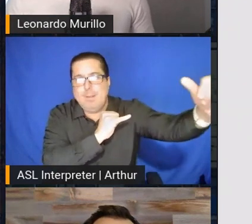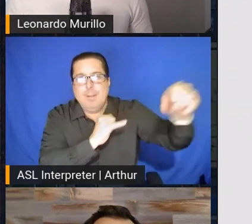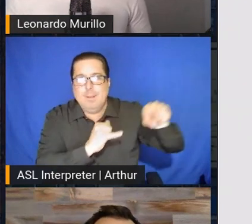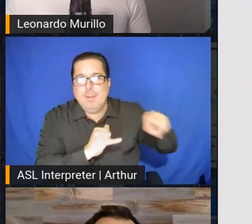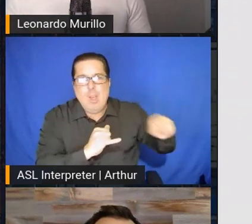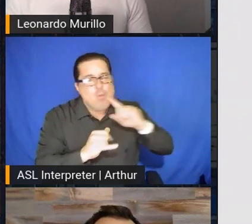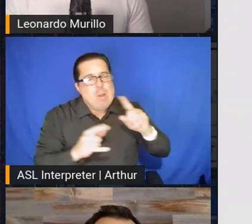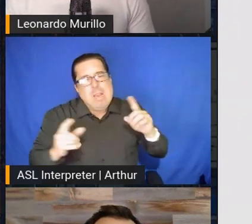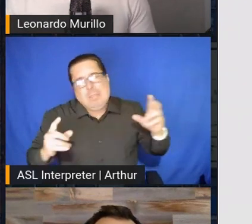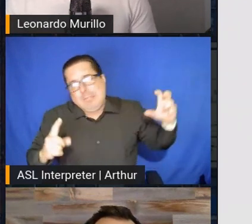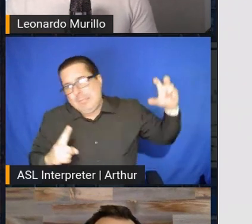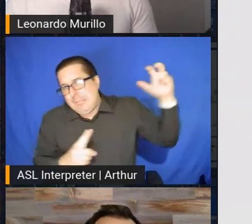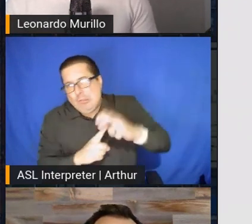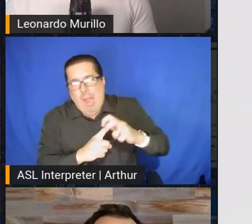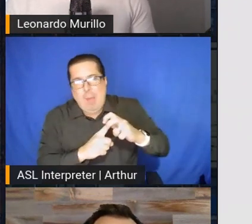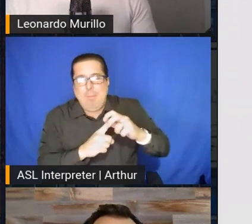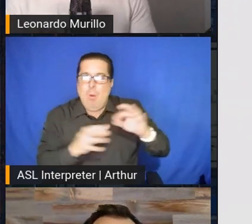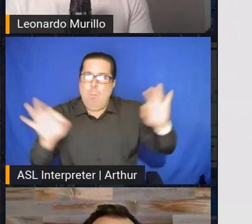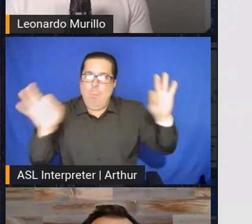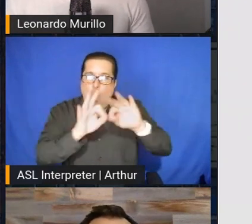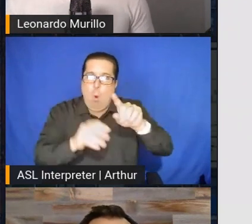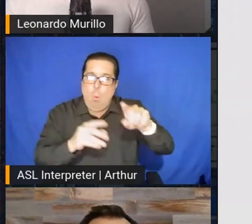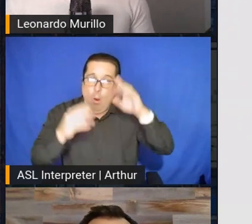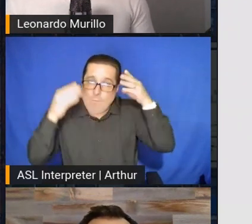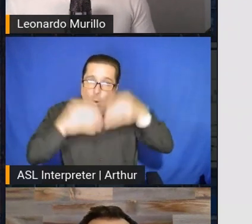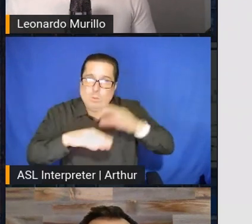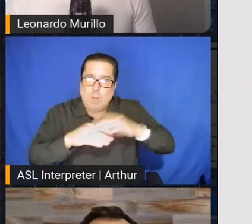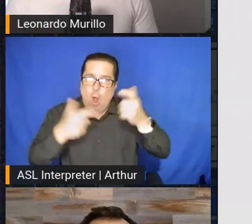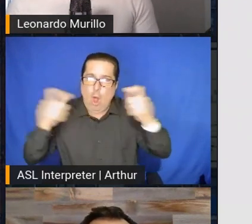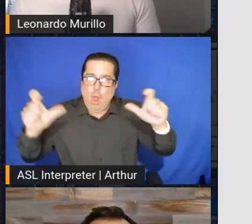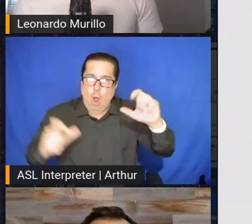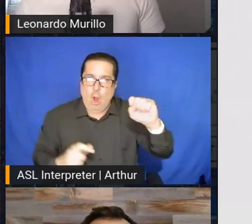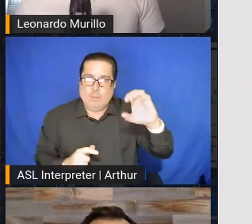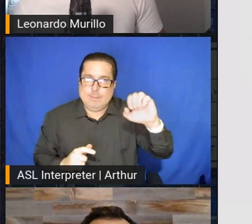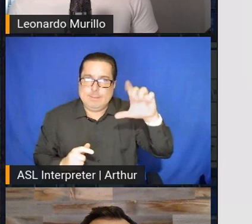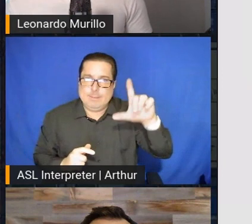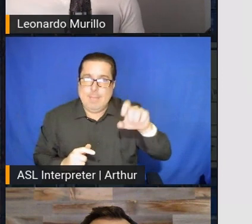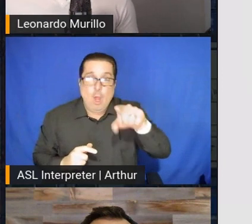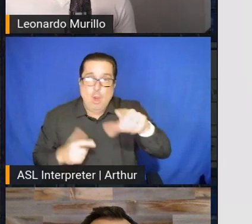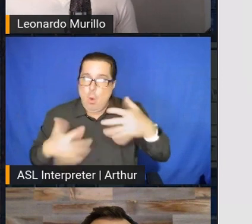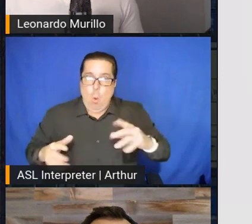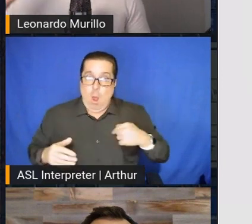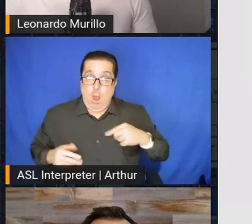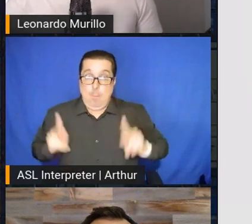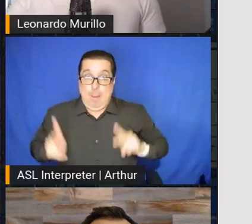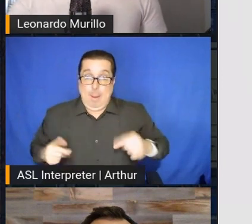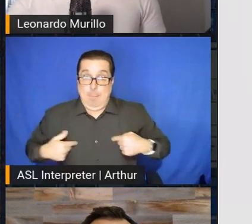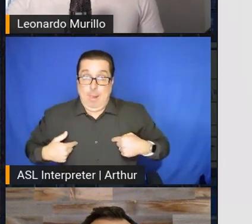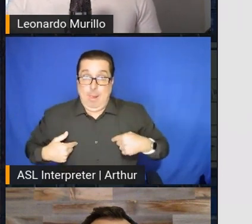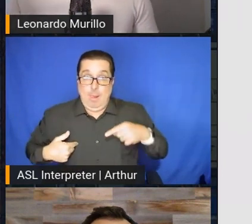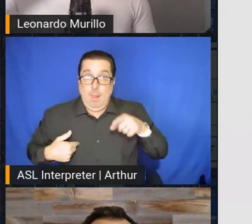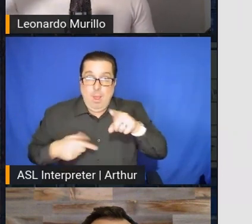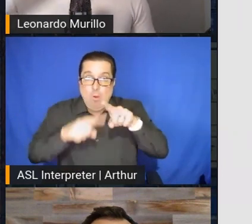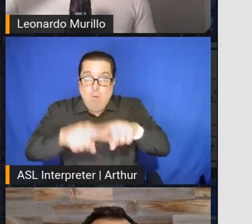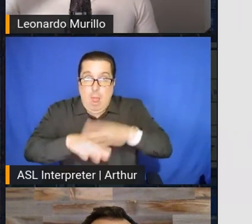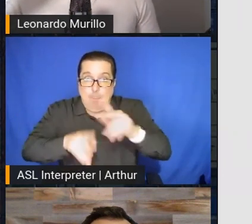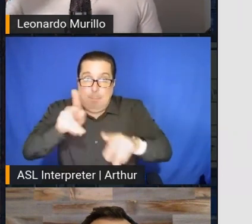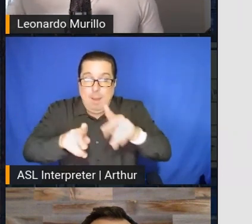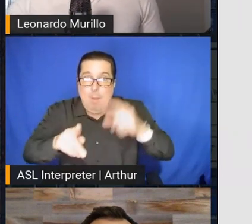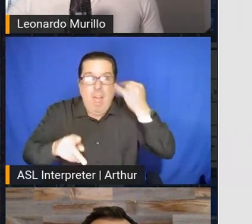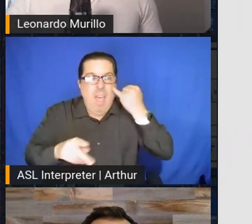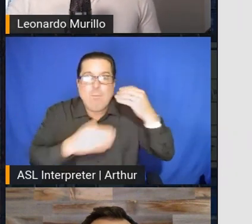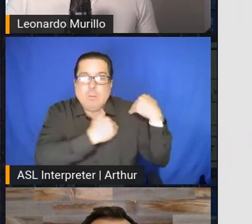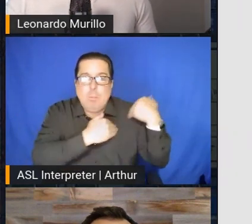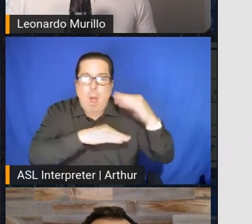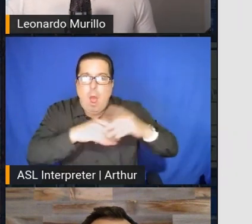large scale. You really don't want to have to be the human responsible for guaranteeing that things are operating. You want to leave that to agents. Like you want to